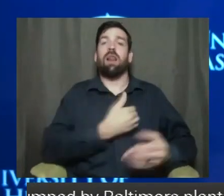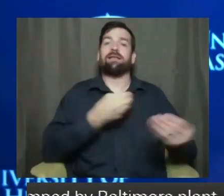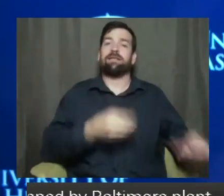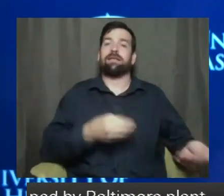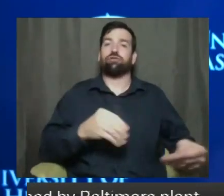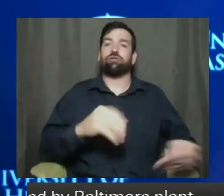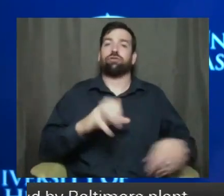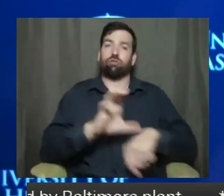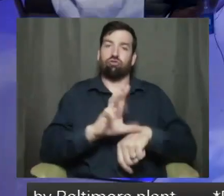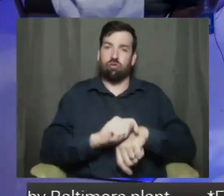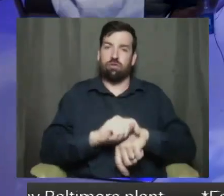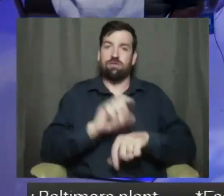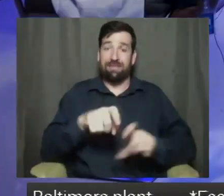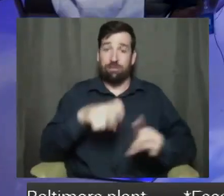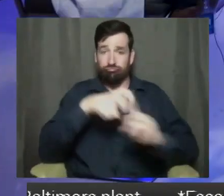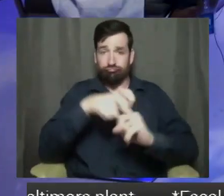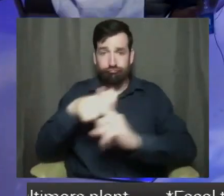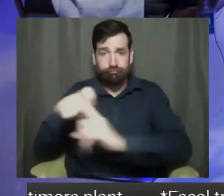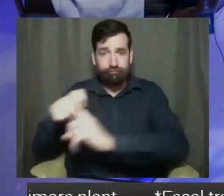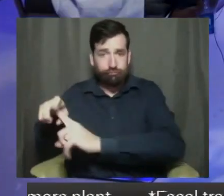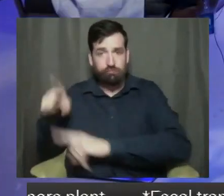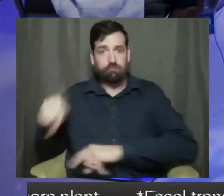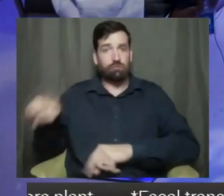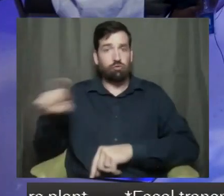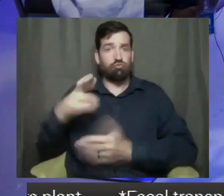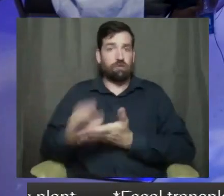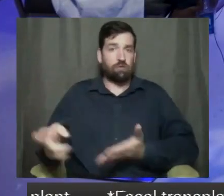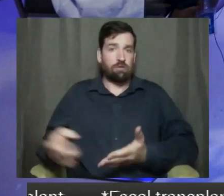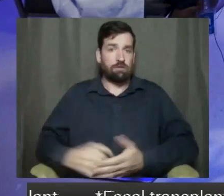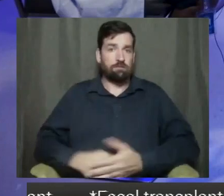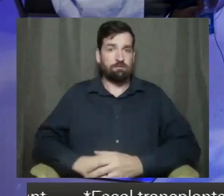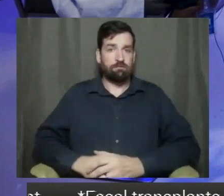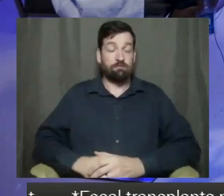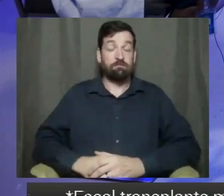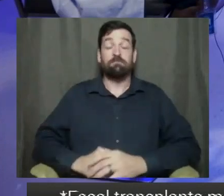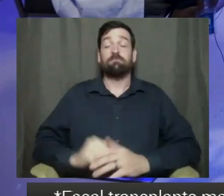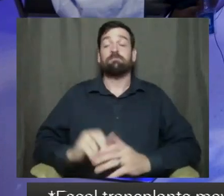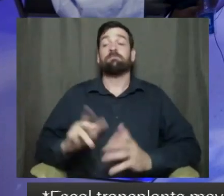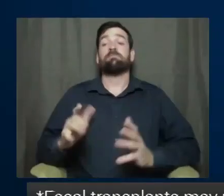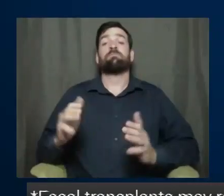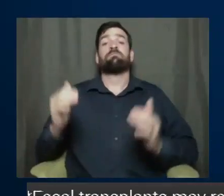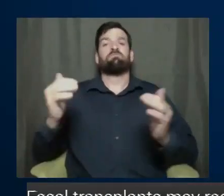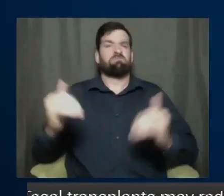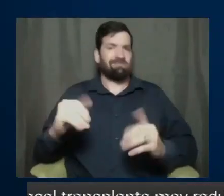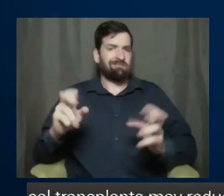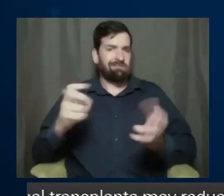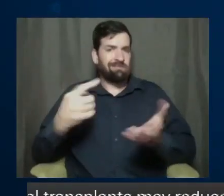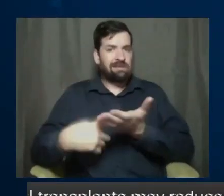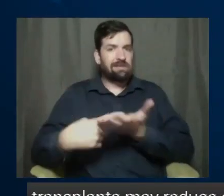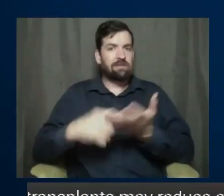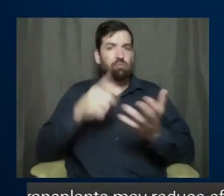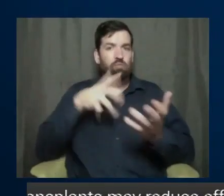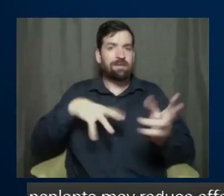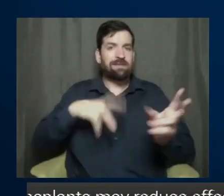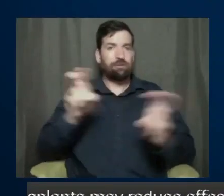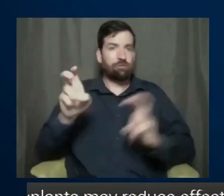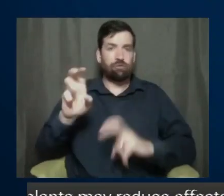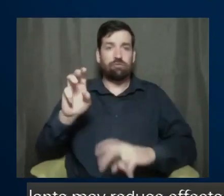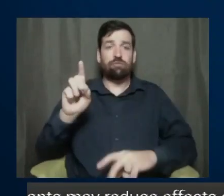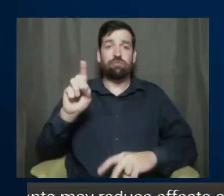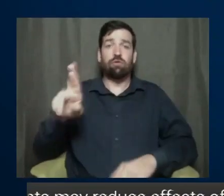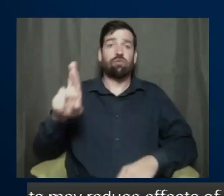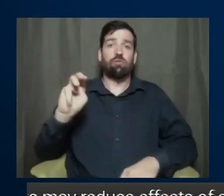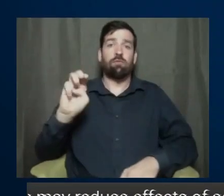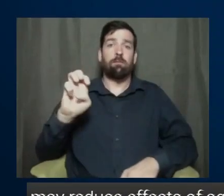those resources. Absolutely. Is what we need. So. All right, so I want to talk about women's issues. Dr. Meister, I'm going to bring you in right before the show. We were talking